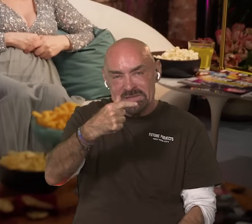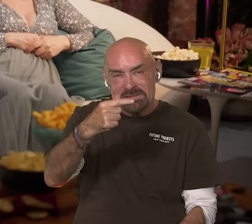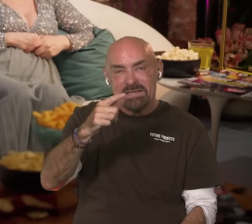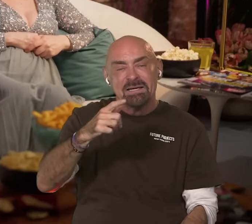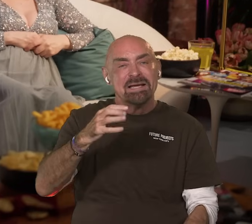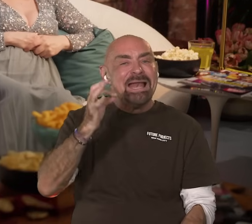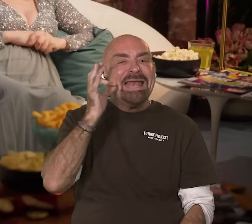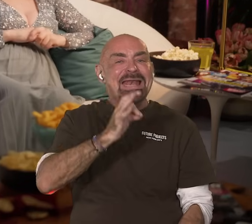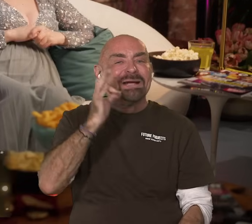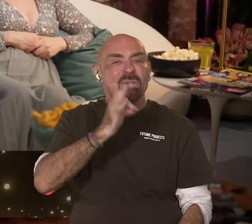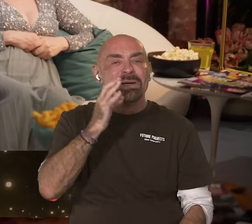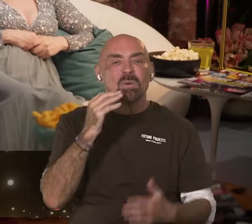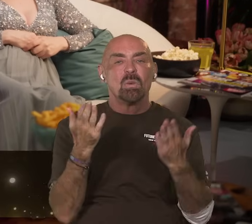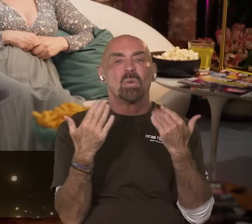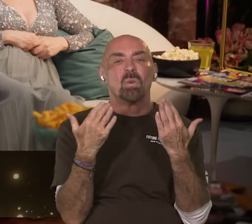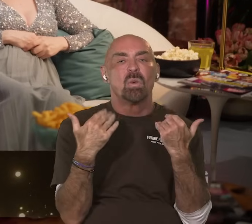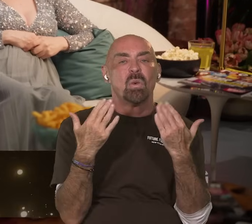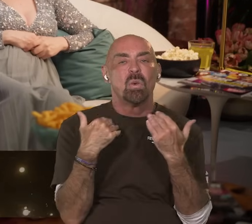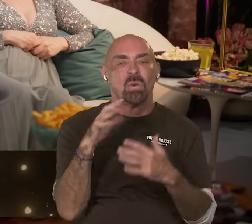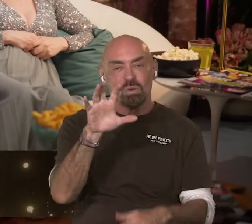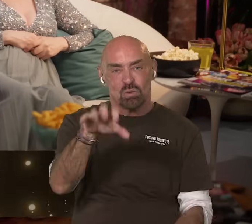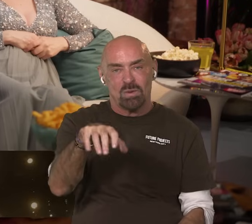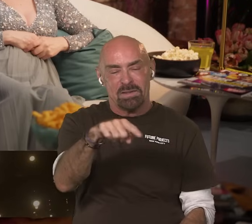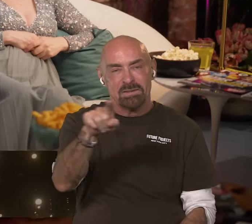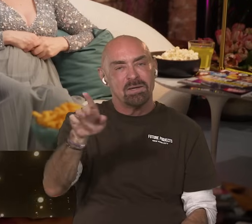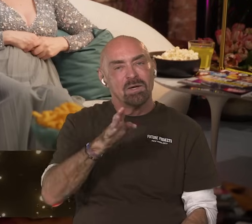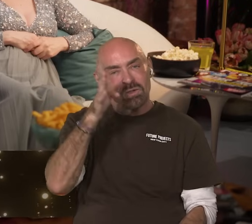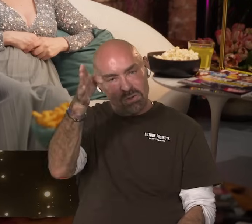unit? For your chance to win, head over to